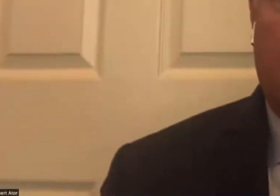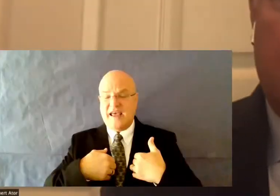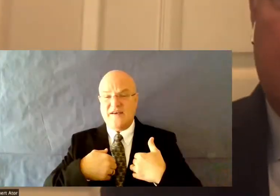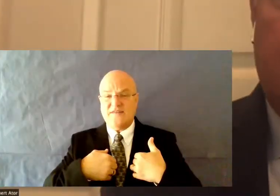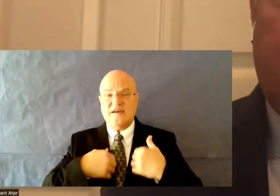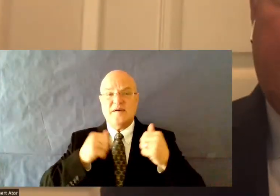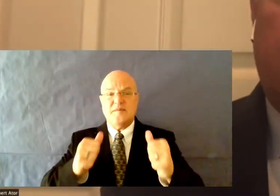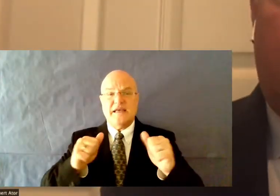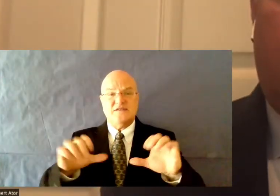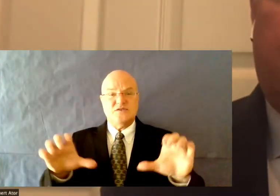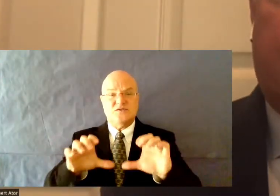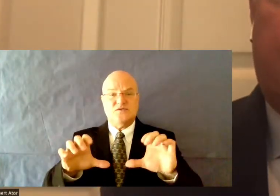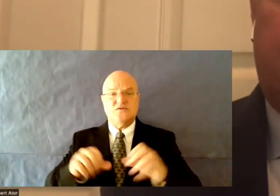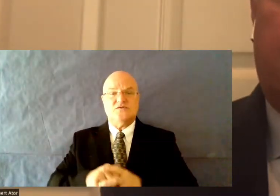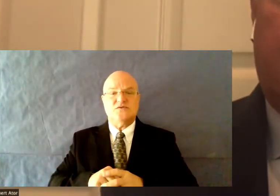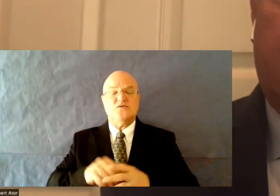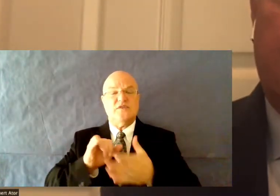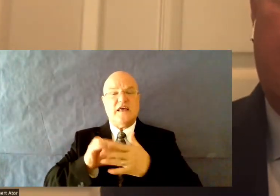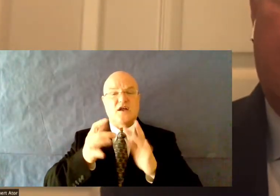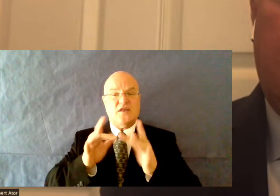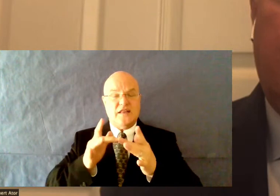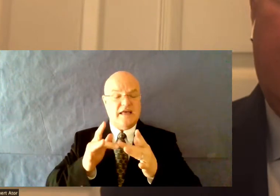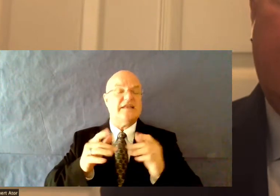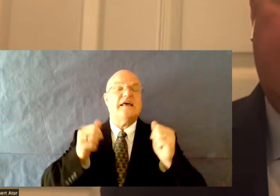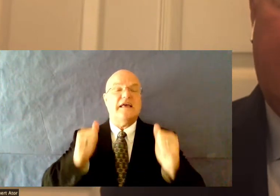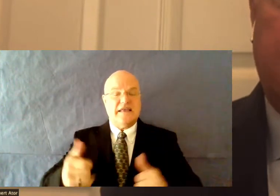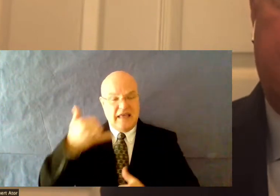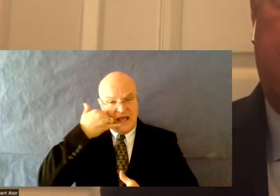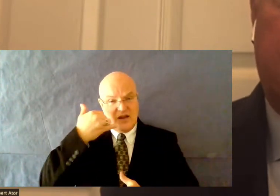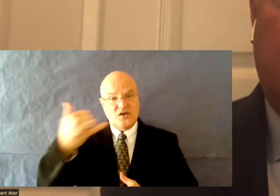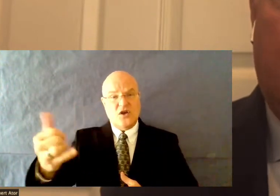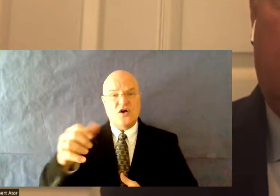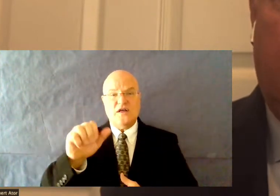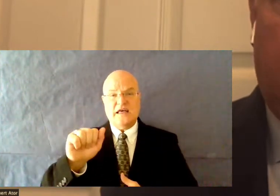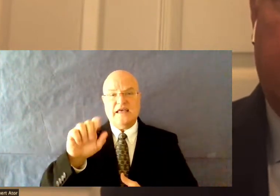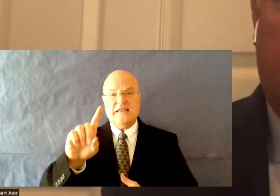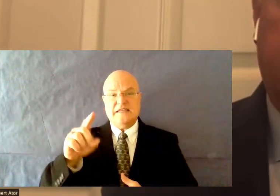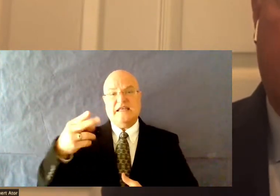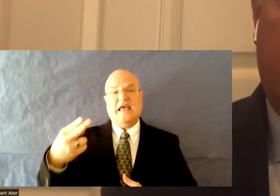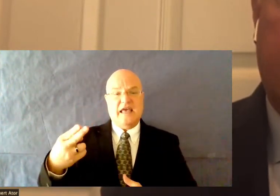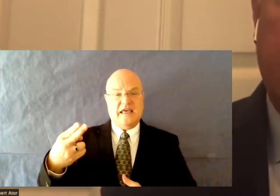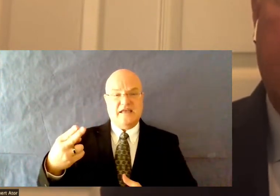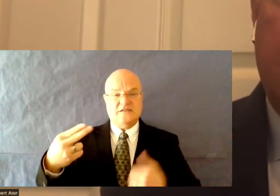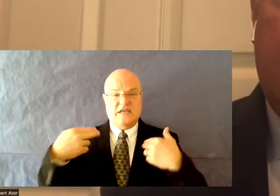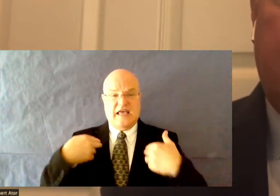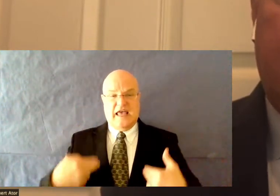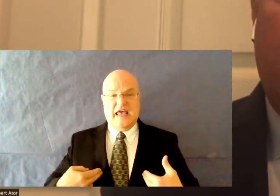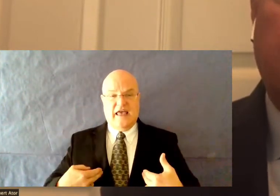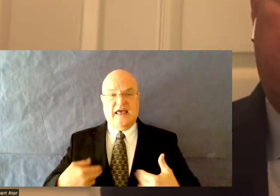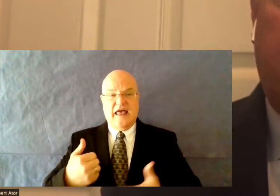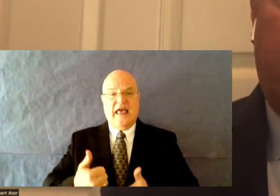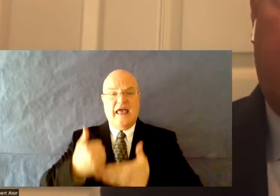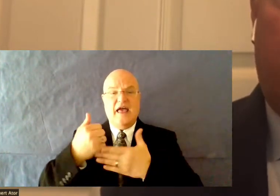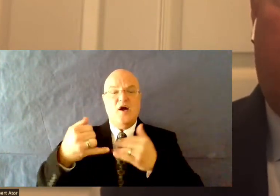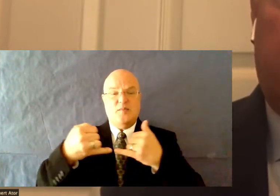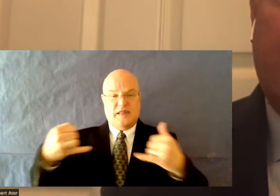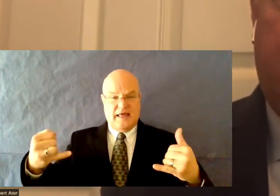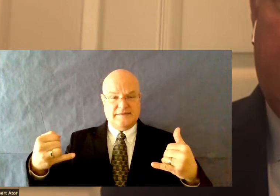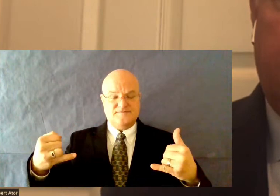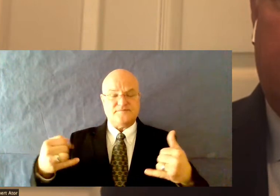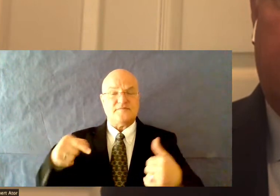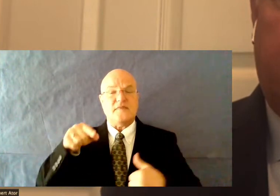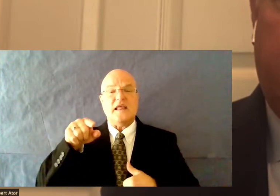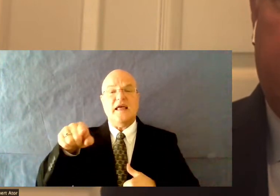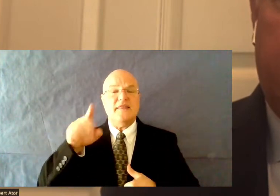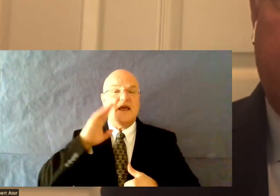do so, they can call the ADH Help Line, and then those people there will